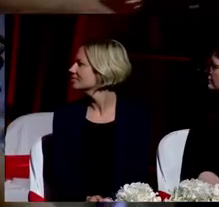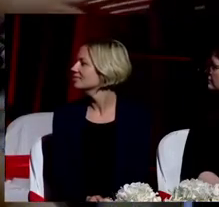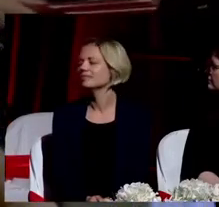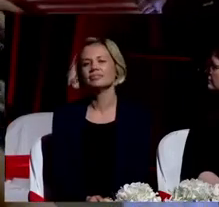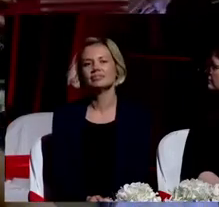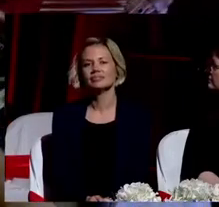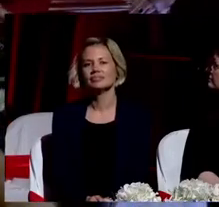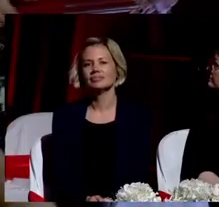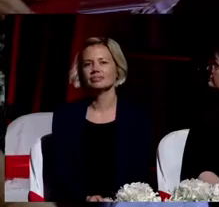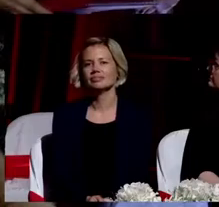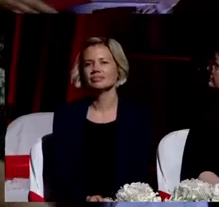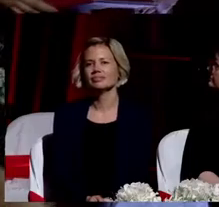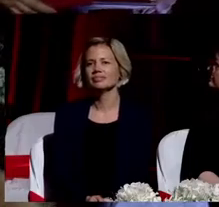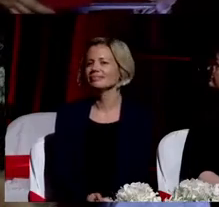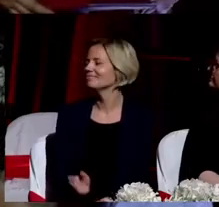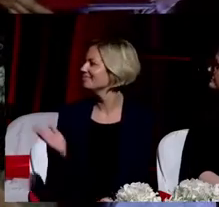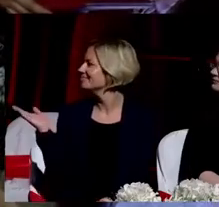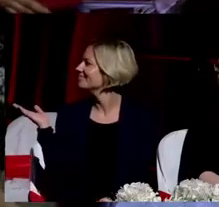Hiab Kidane.